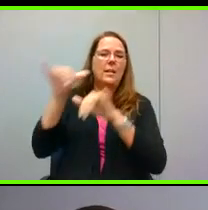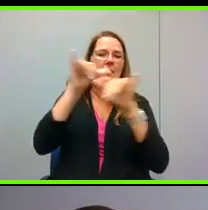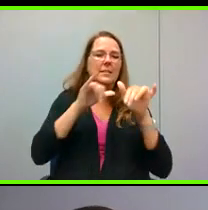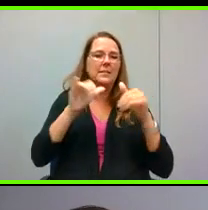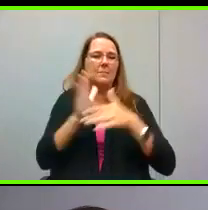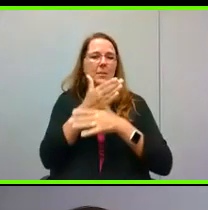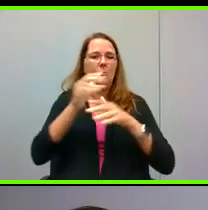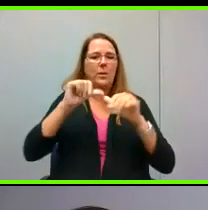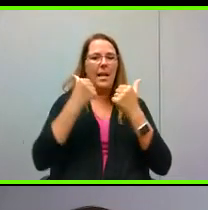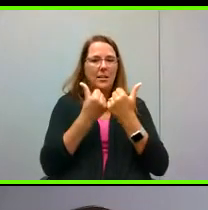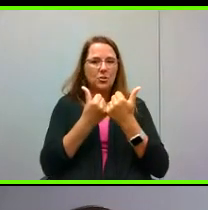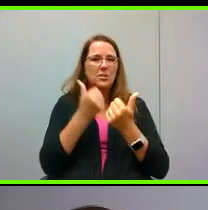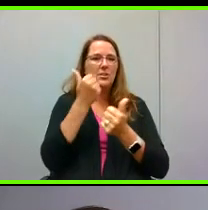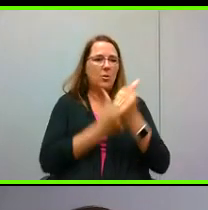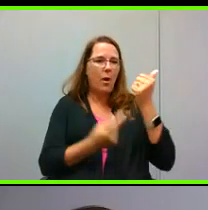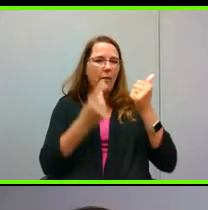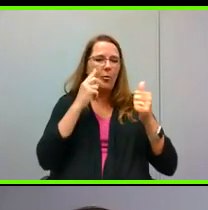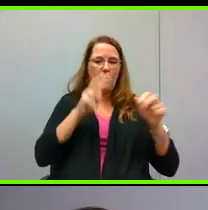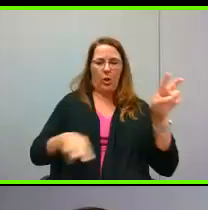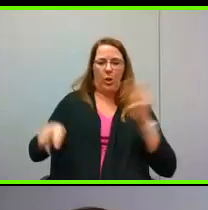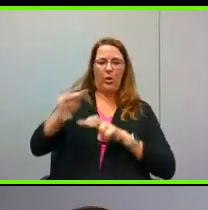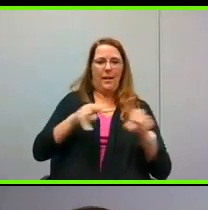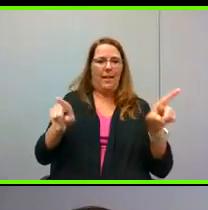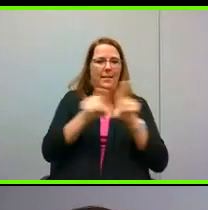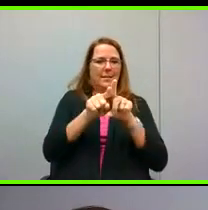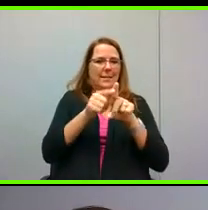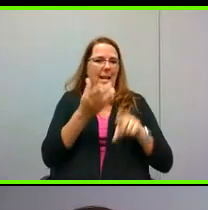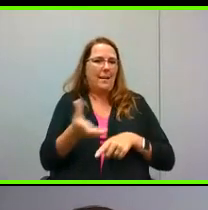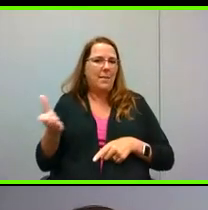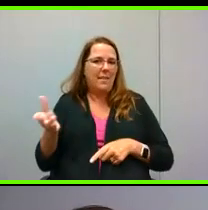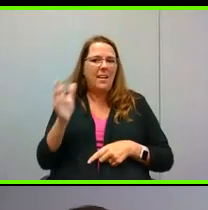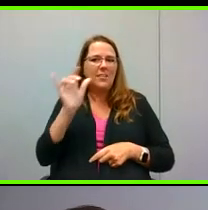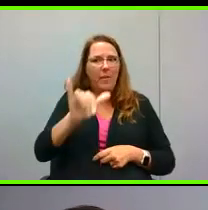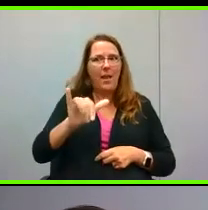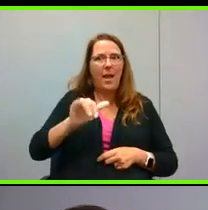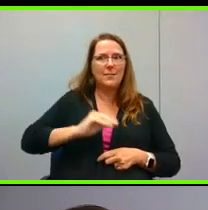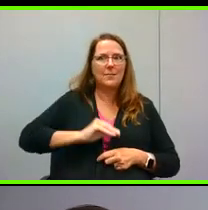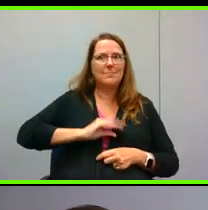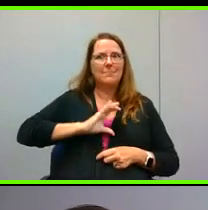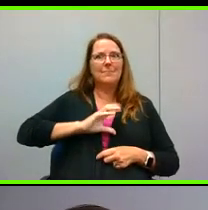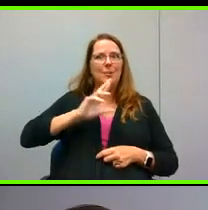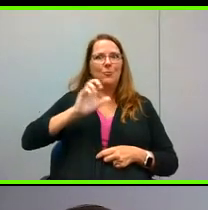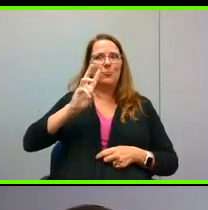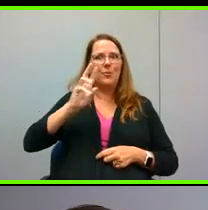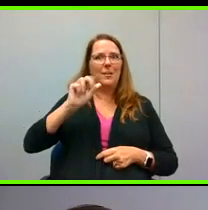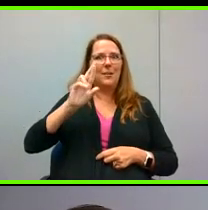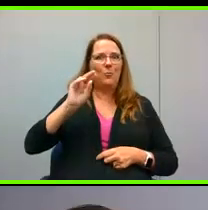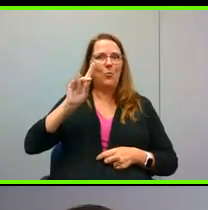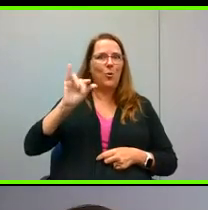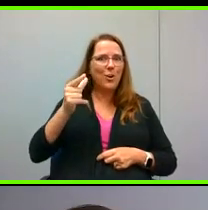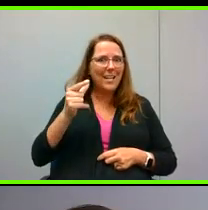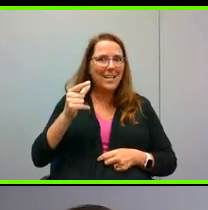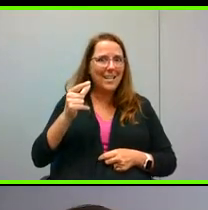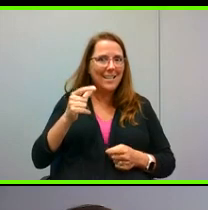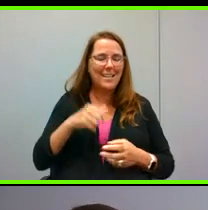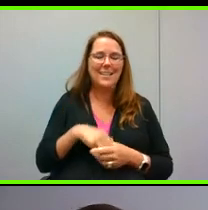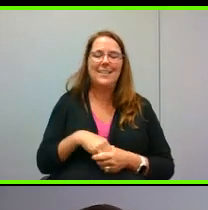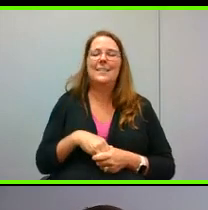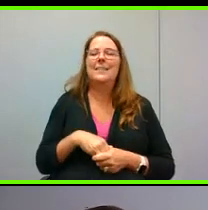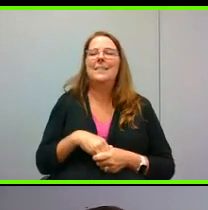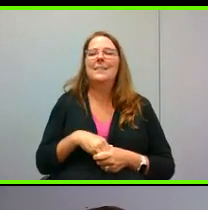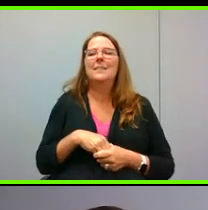we're all kind of looking at the same thing. So that's been really rewarding. As far as kind